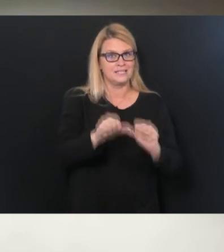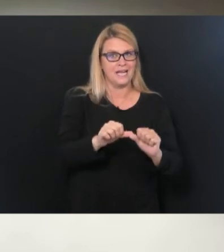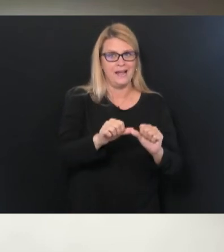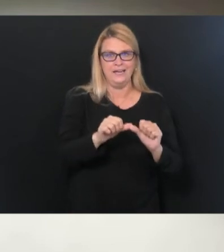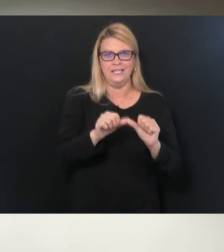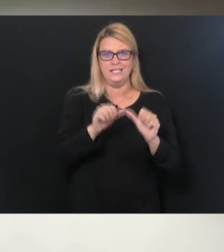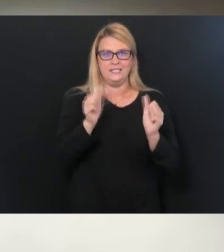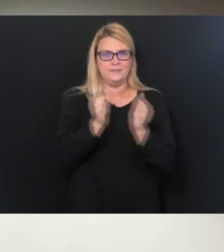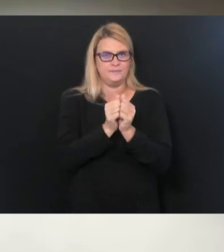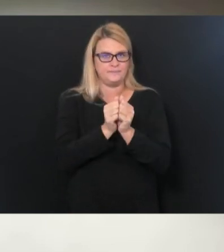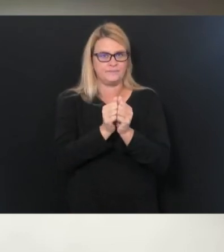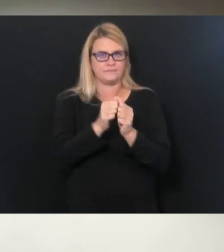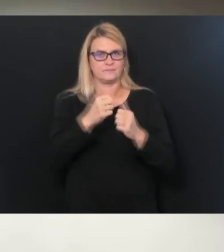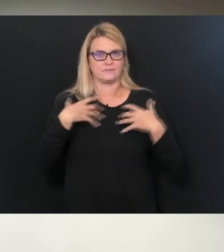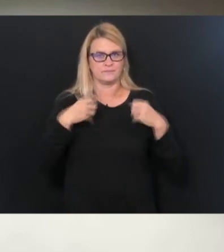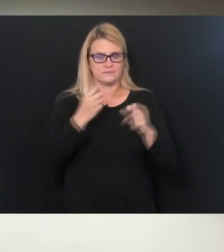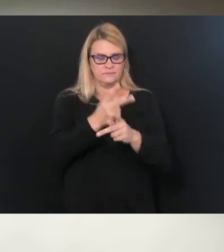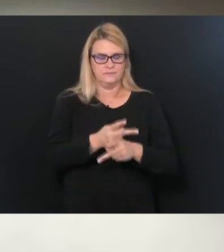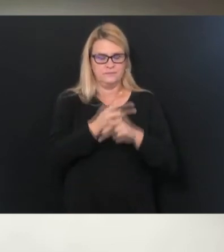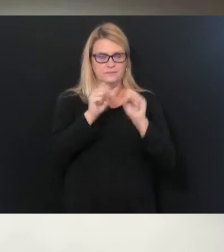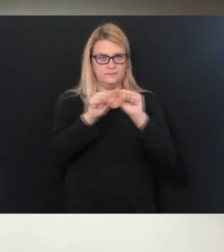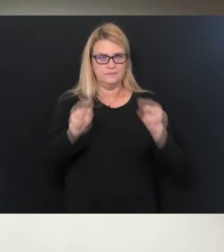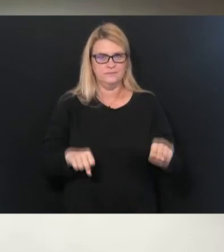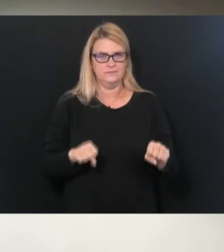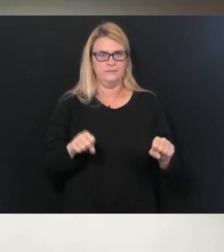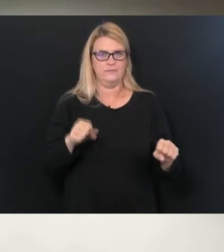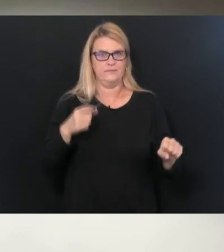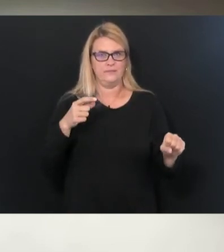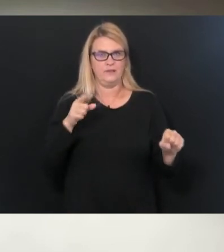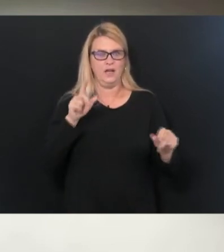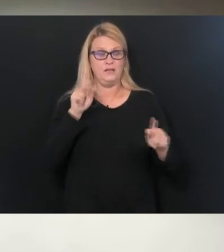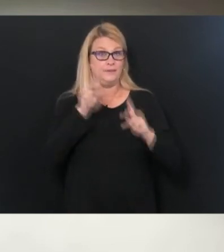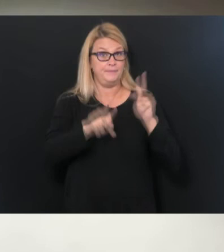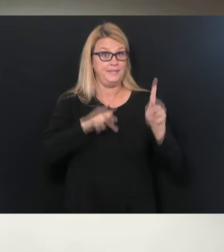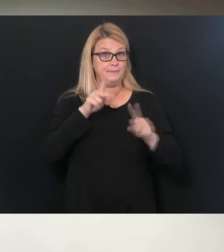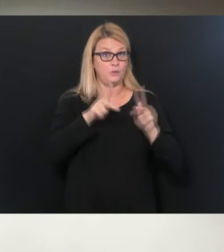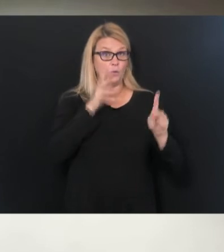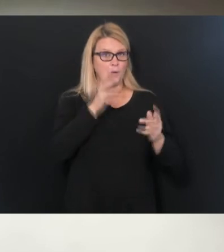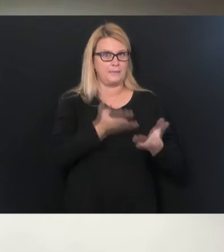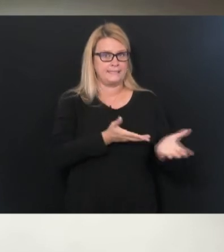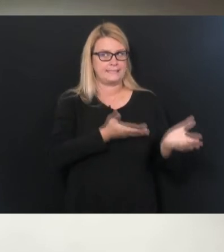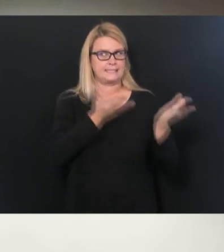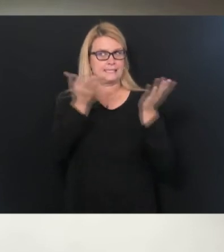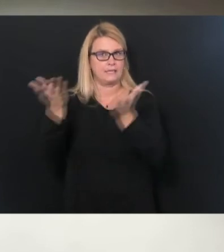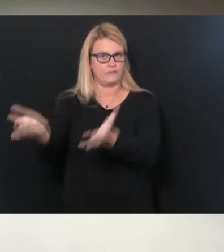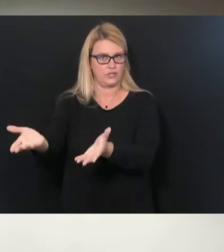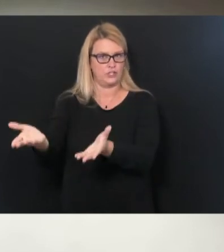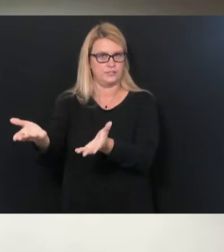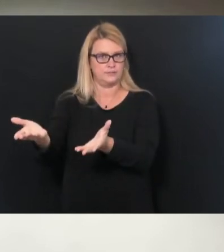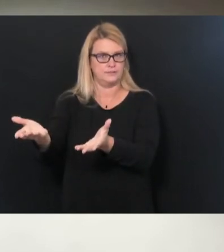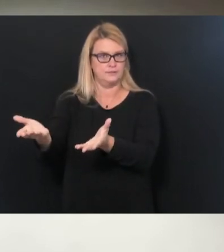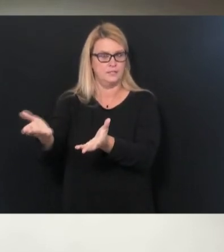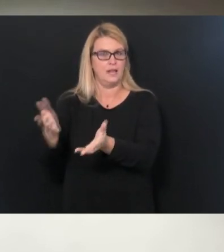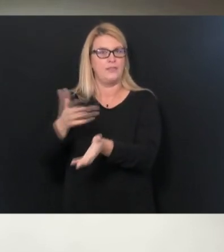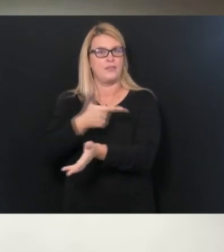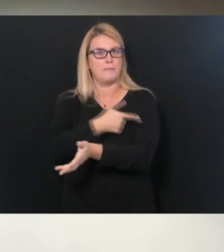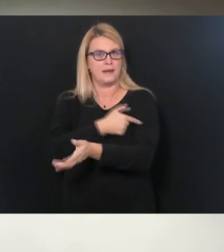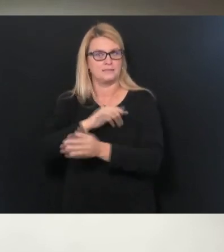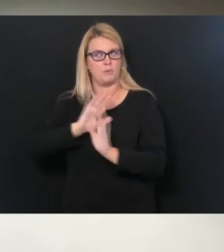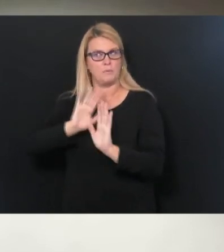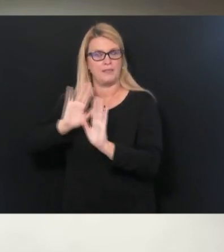our acute care healthcare system. As you point out, those will be delivered to those locations, and there are plans